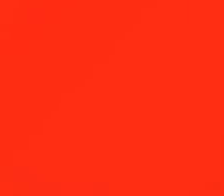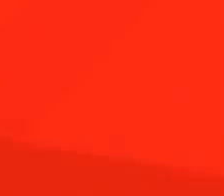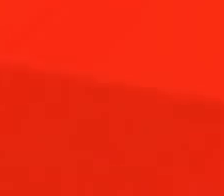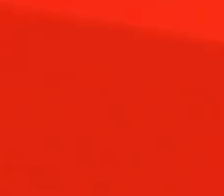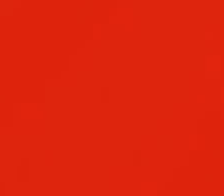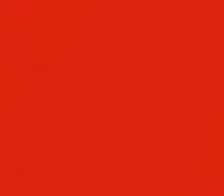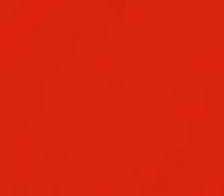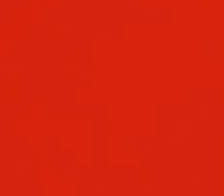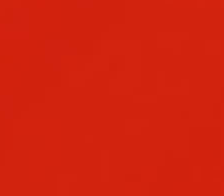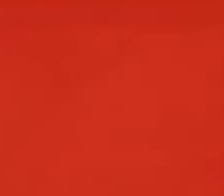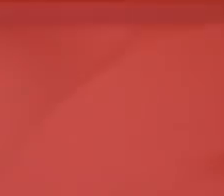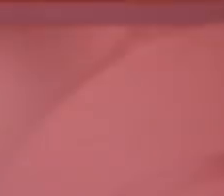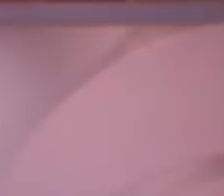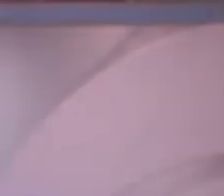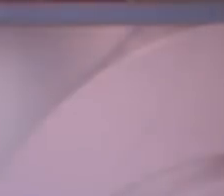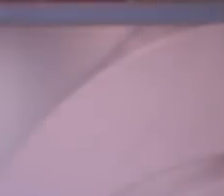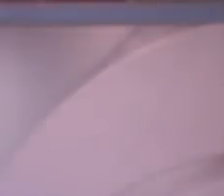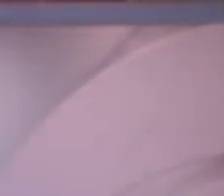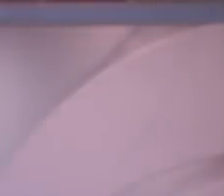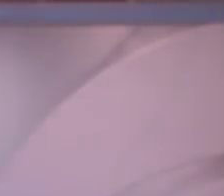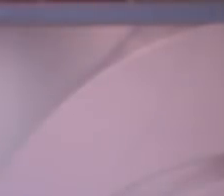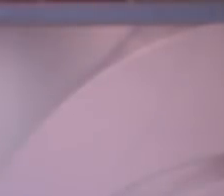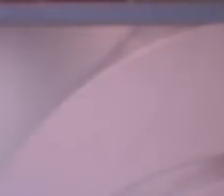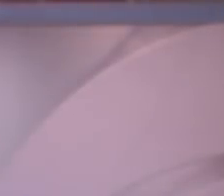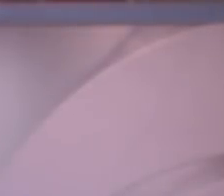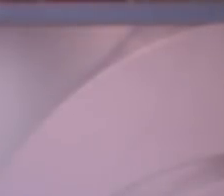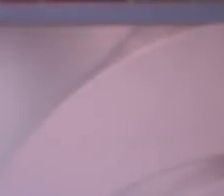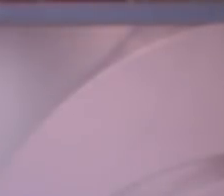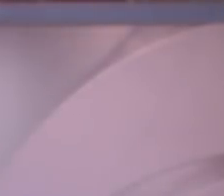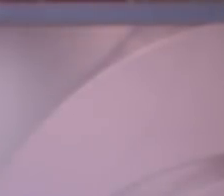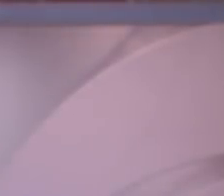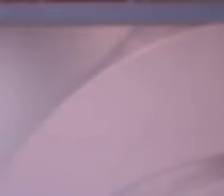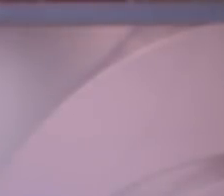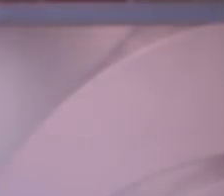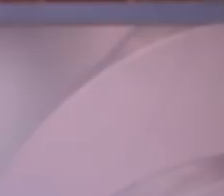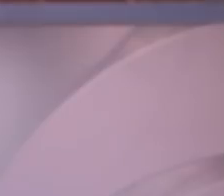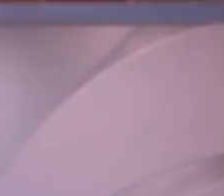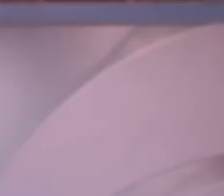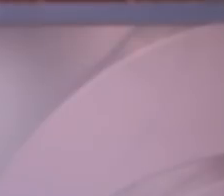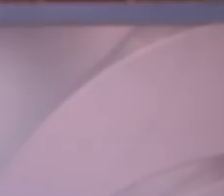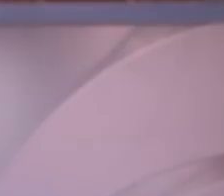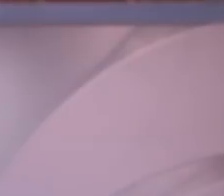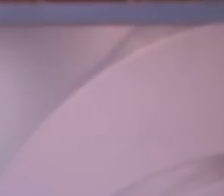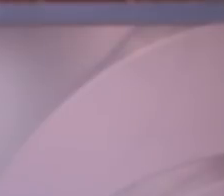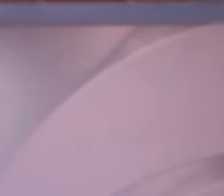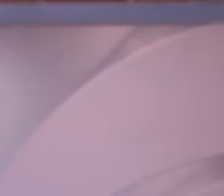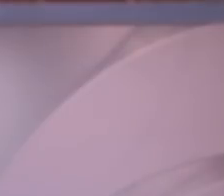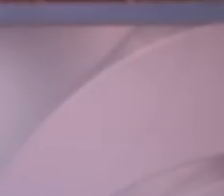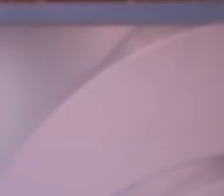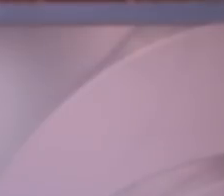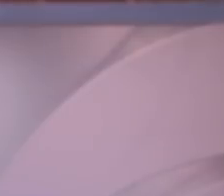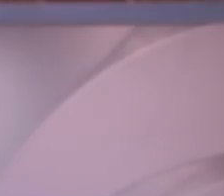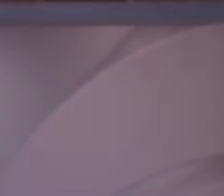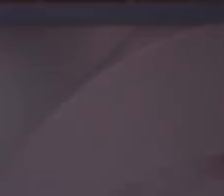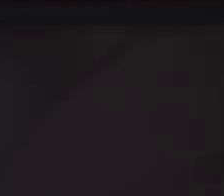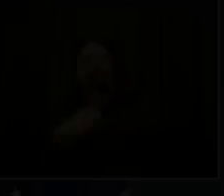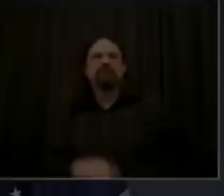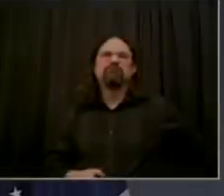This is breaking news. Mayor de Blasio is giving an update on the coronavirus pandemic in New York City. Let's go to that